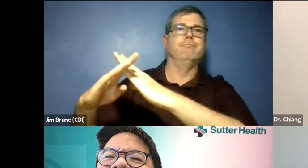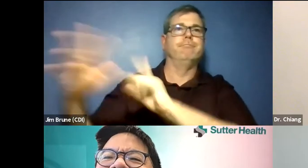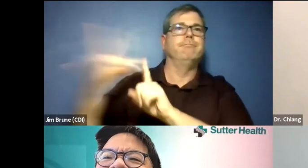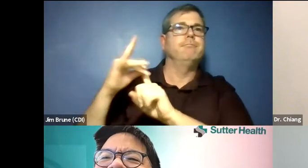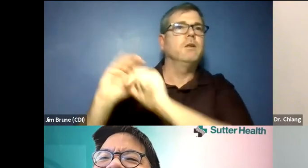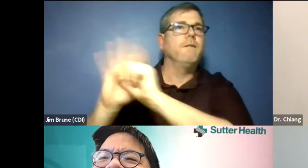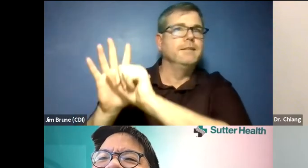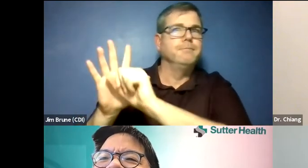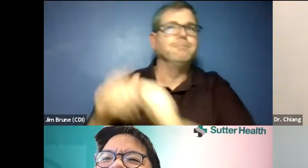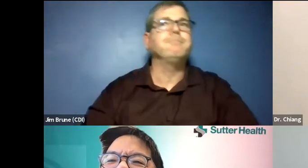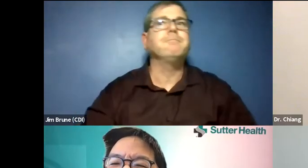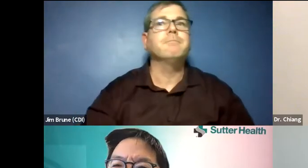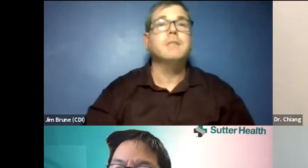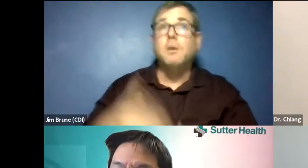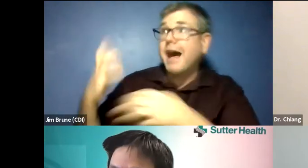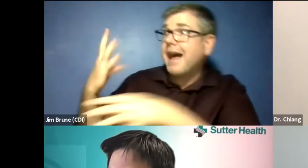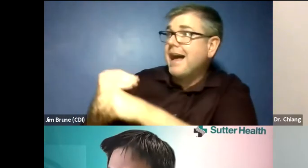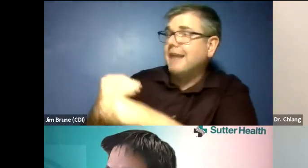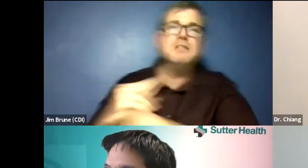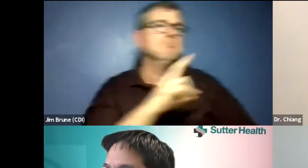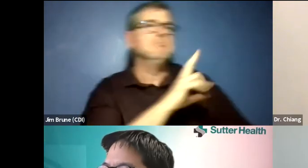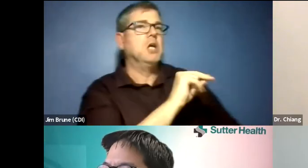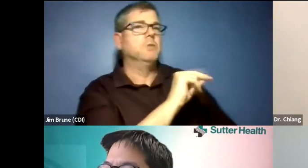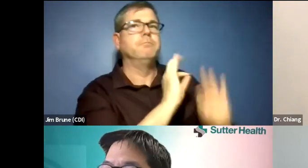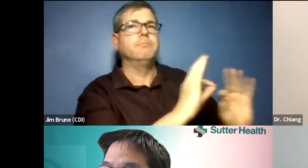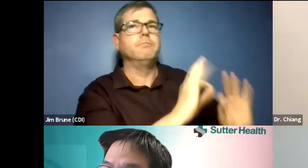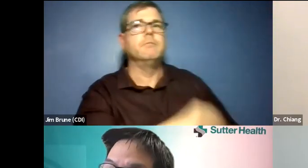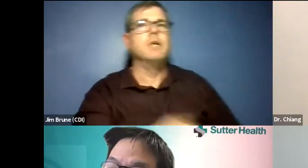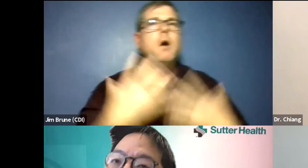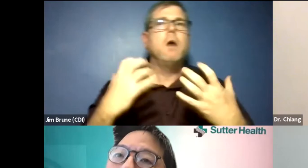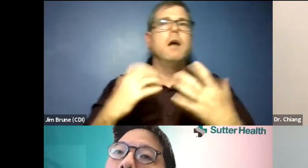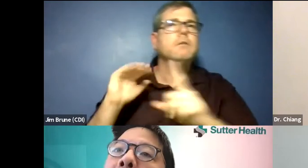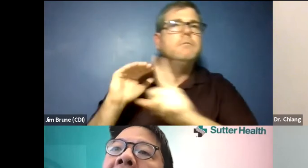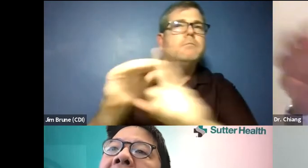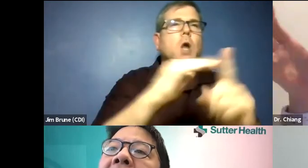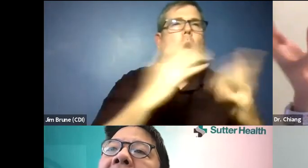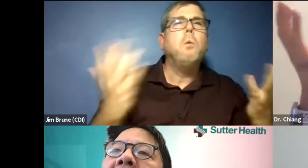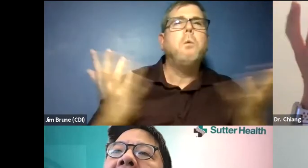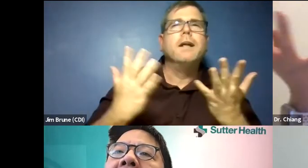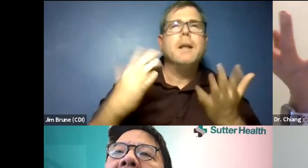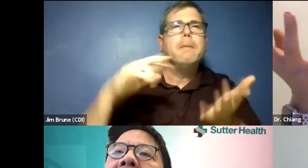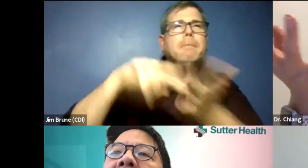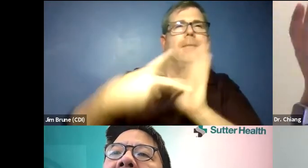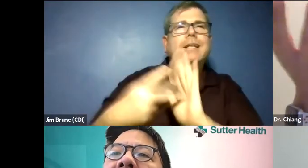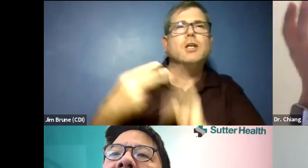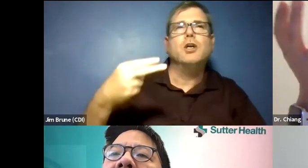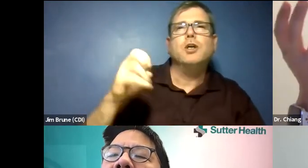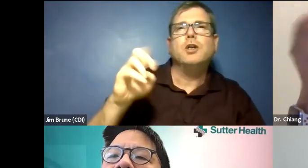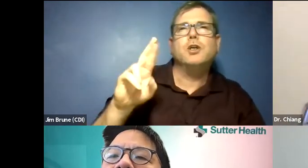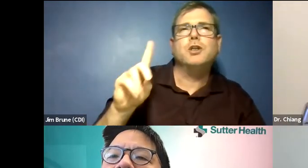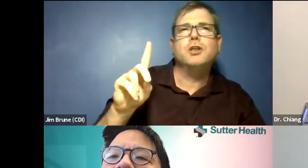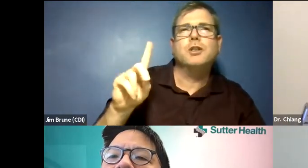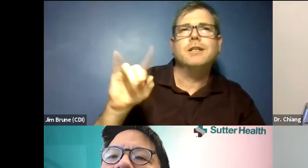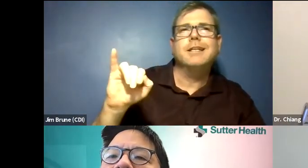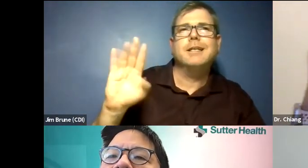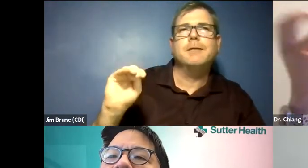No, that's perfect. I just want to remind everyone what herd immunity means is that, you know, when we get to a level in the community that enough